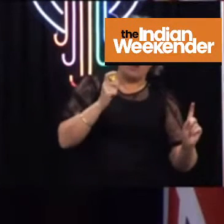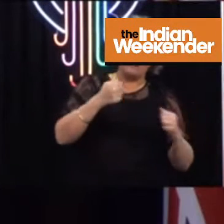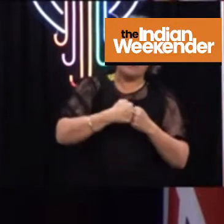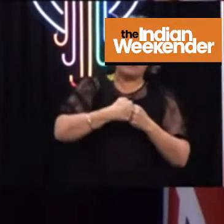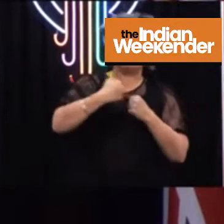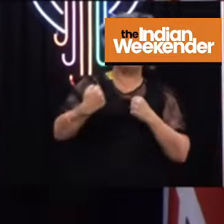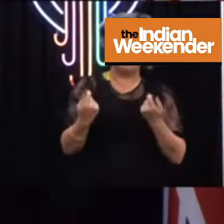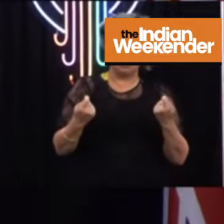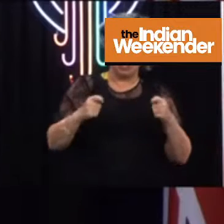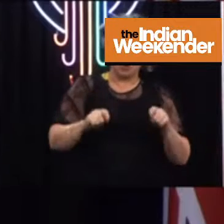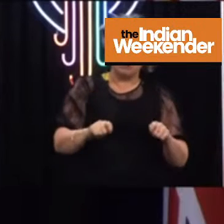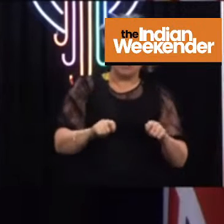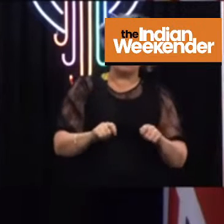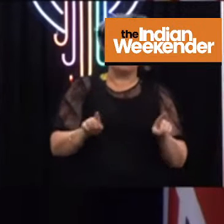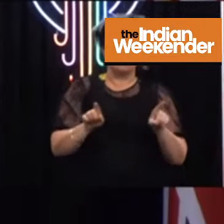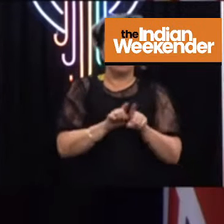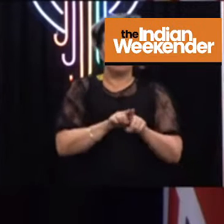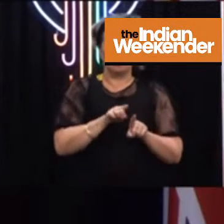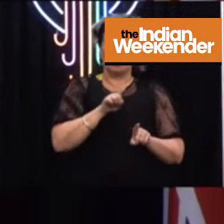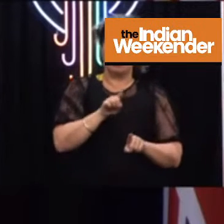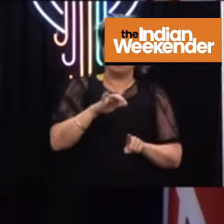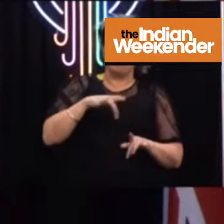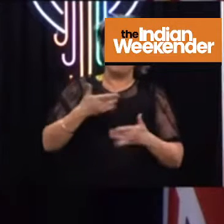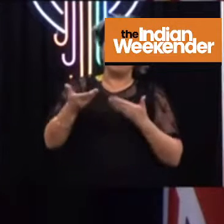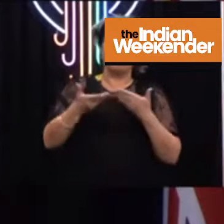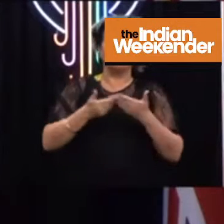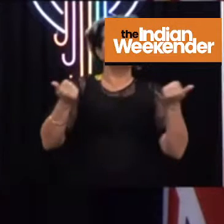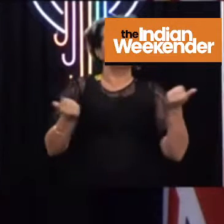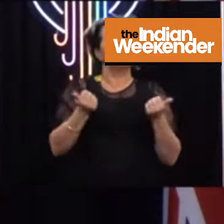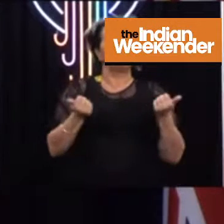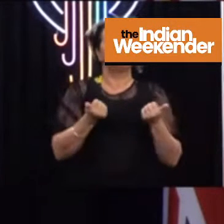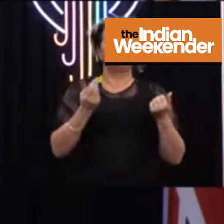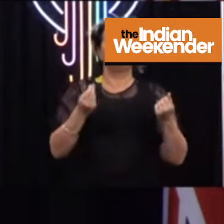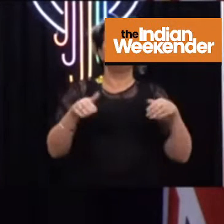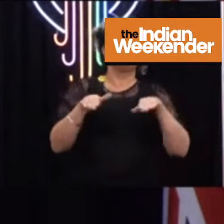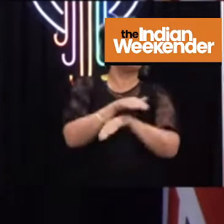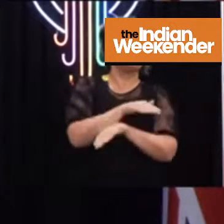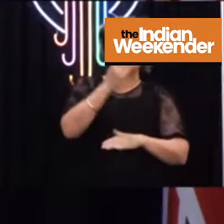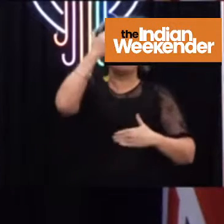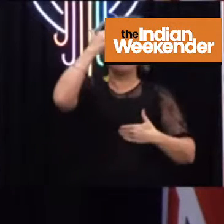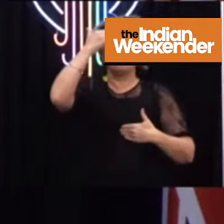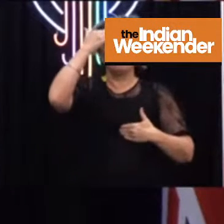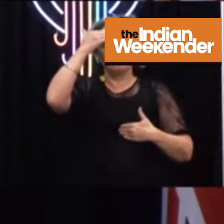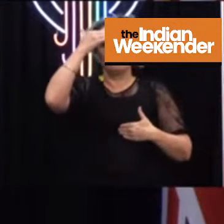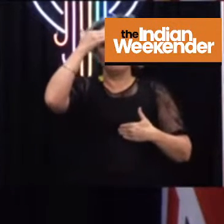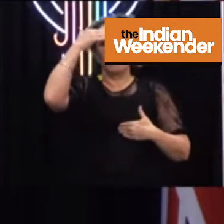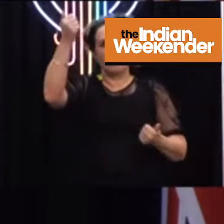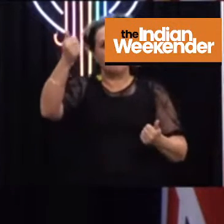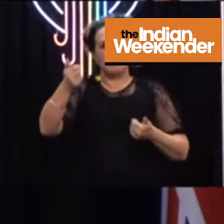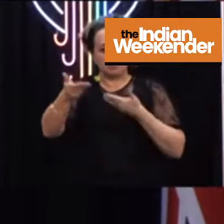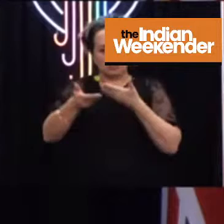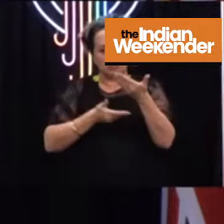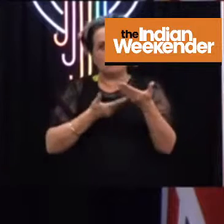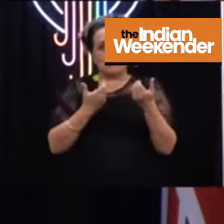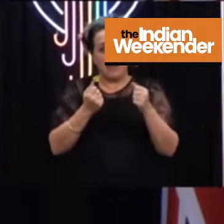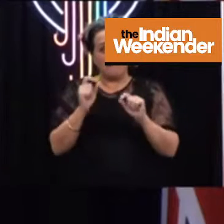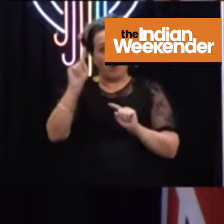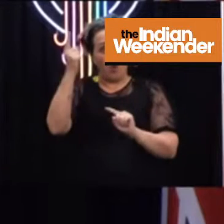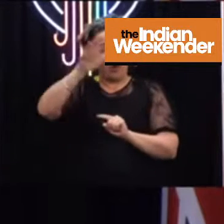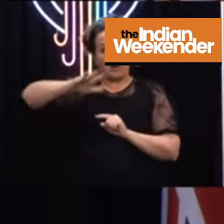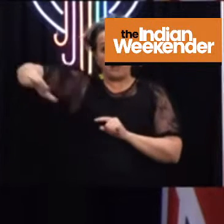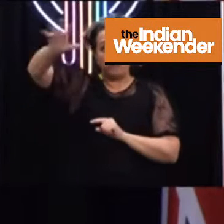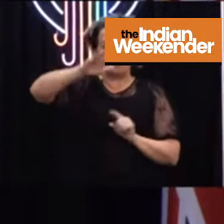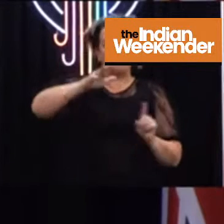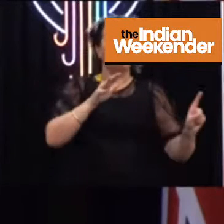confident that there's adequate mental health and wellbeing services available to people in Tamaki with COVID? Kia ora, thanks for that question. Yes, I am